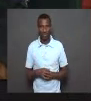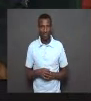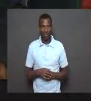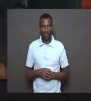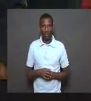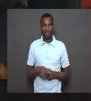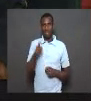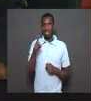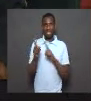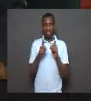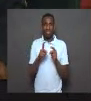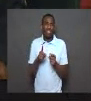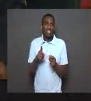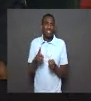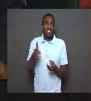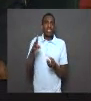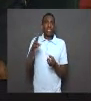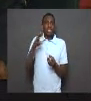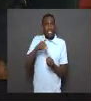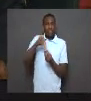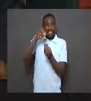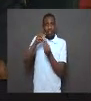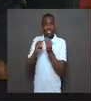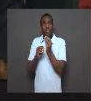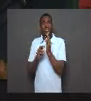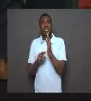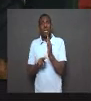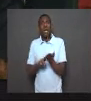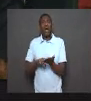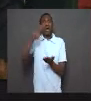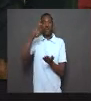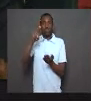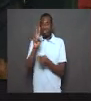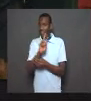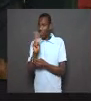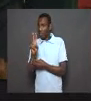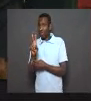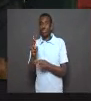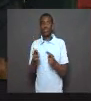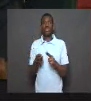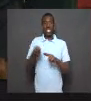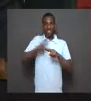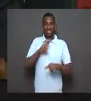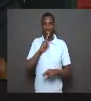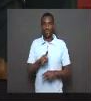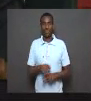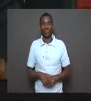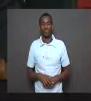it to increase in height as it does when the video plays in